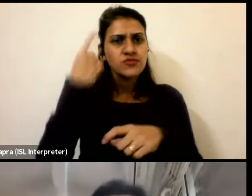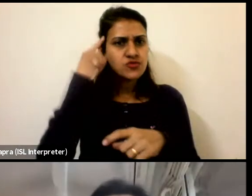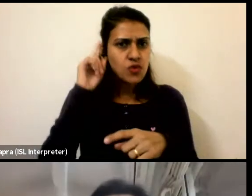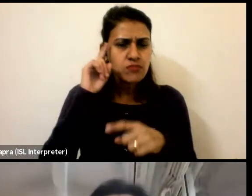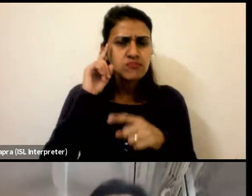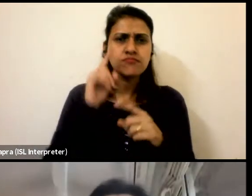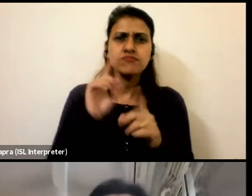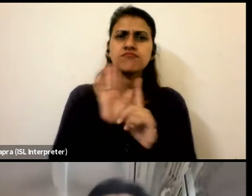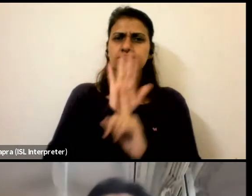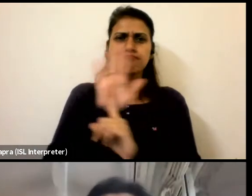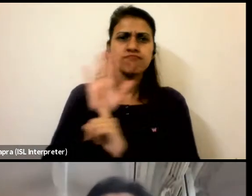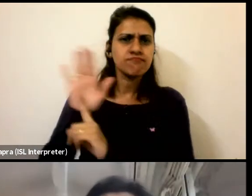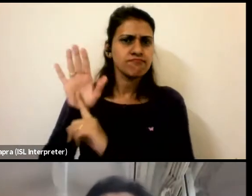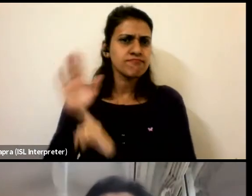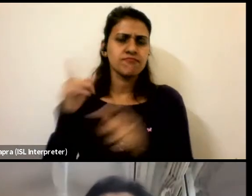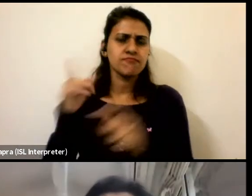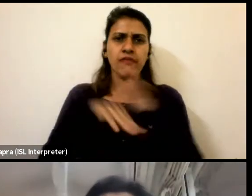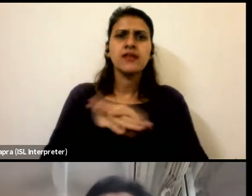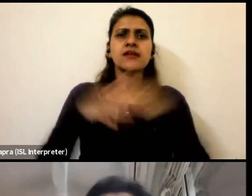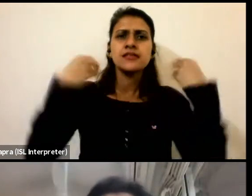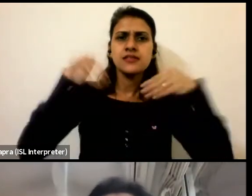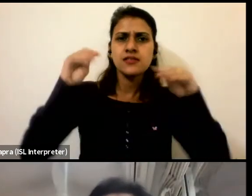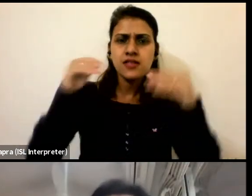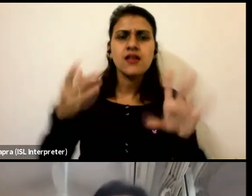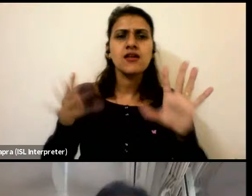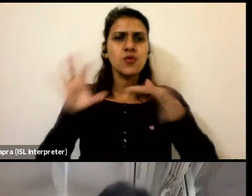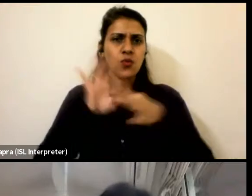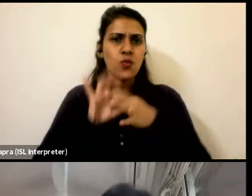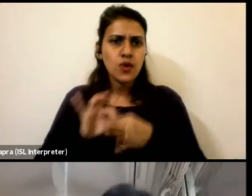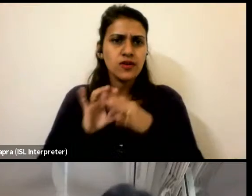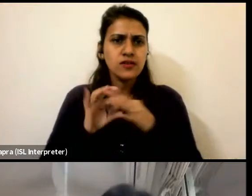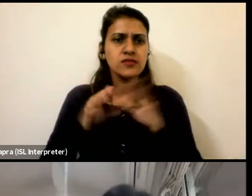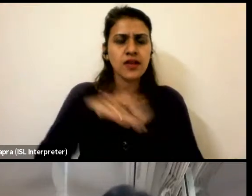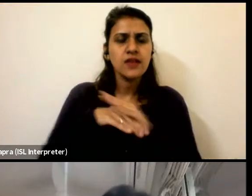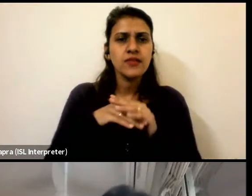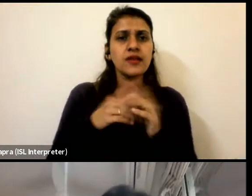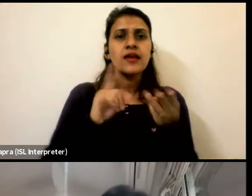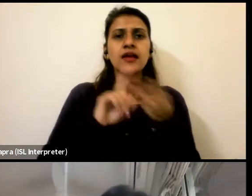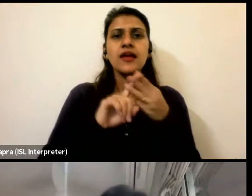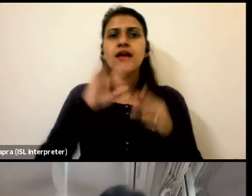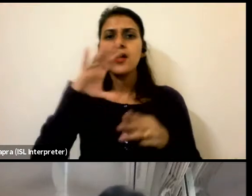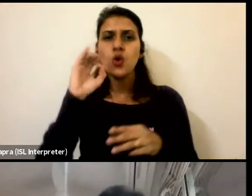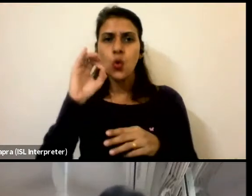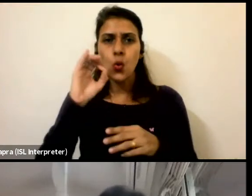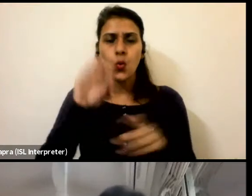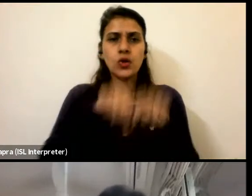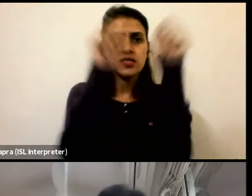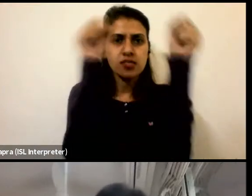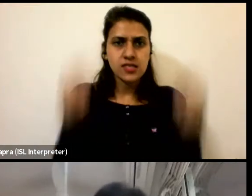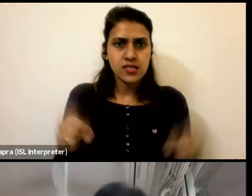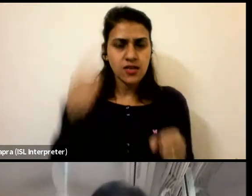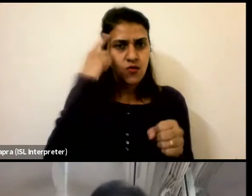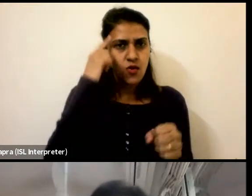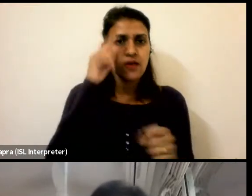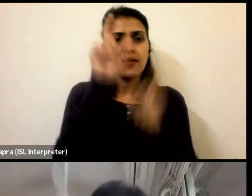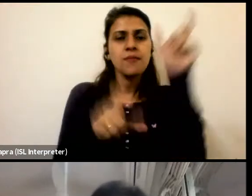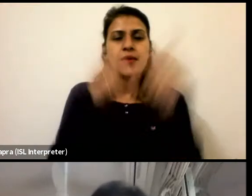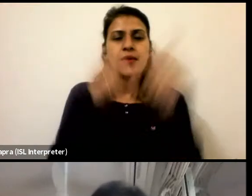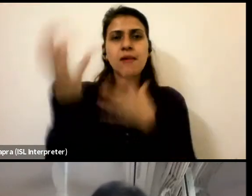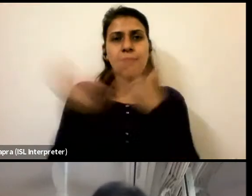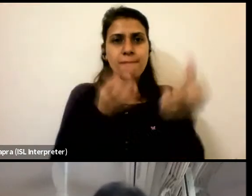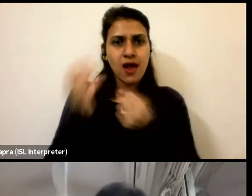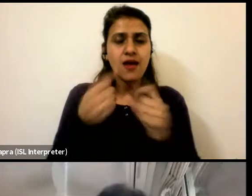role in defining Salesforce's relationship with the ecosystem of customers, partners, as well